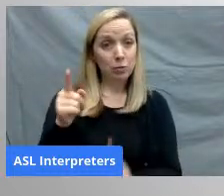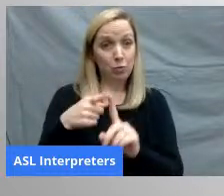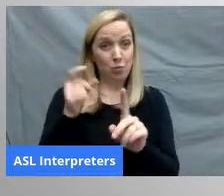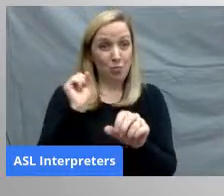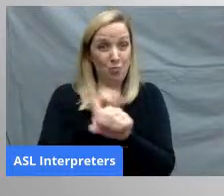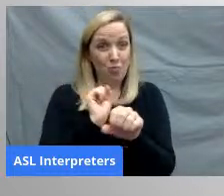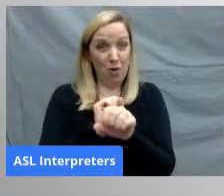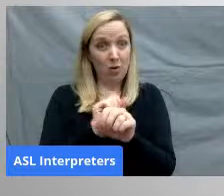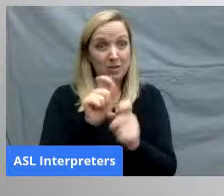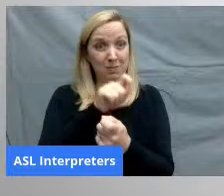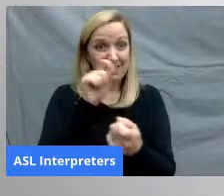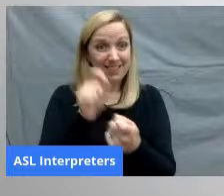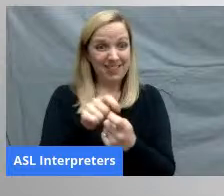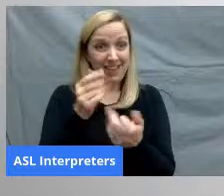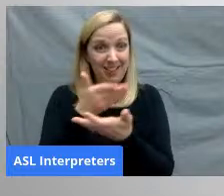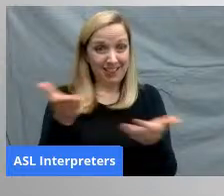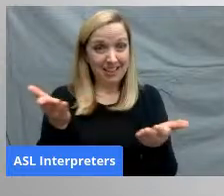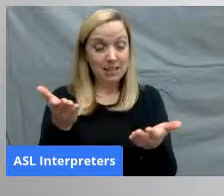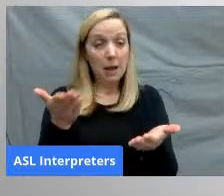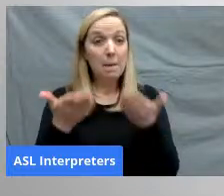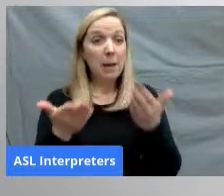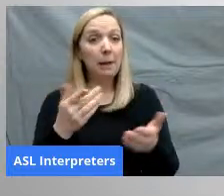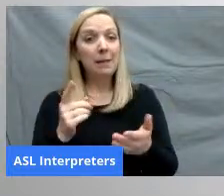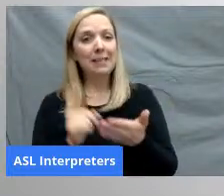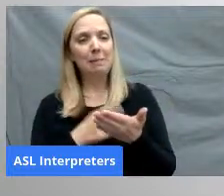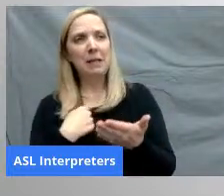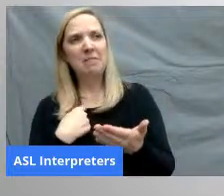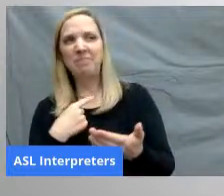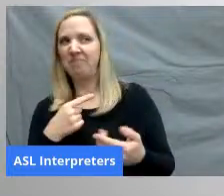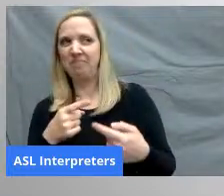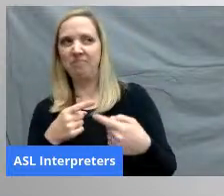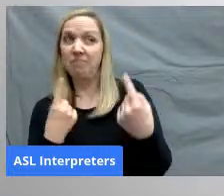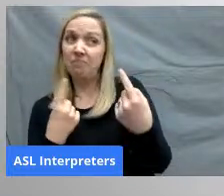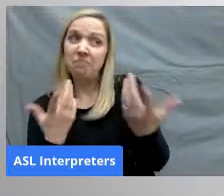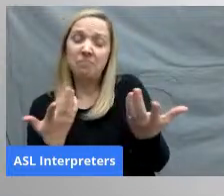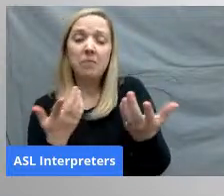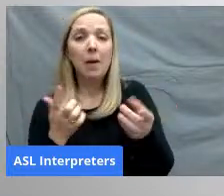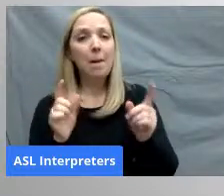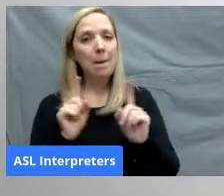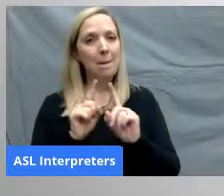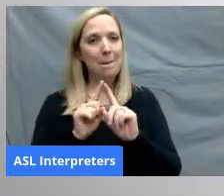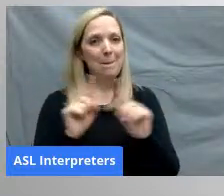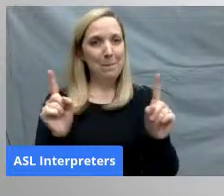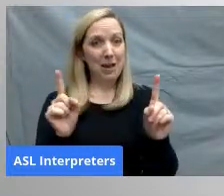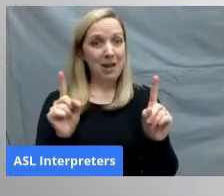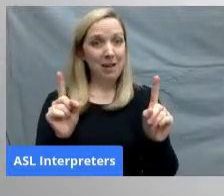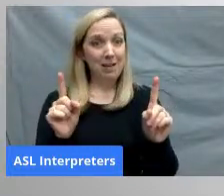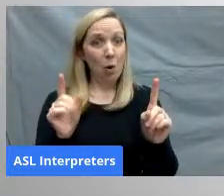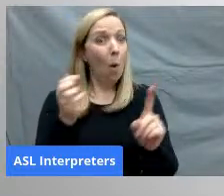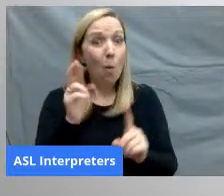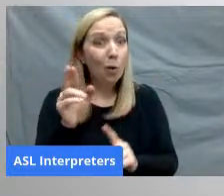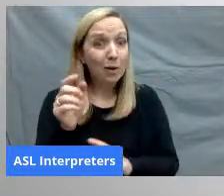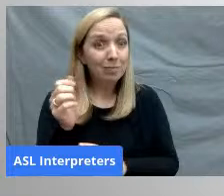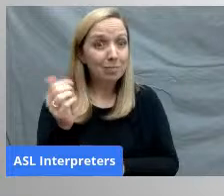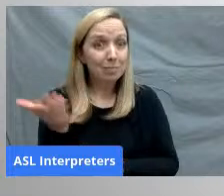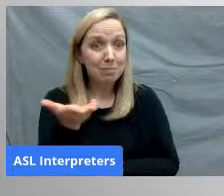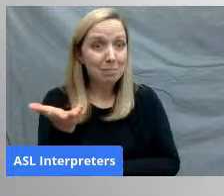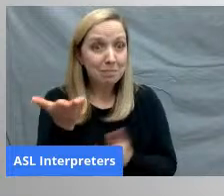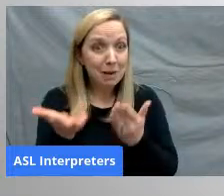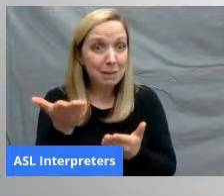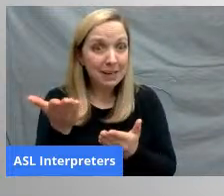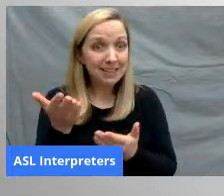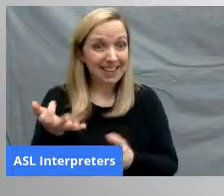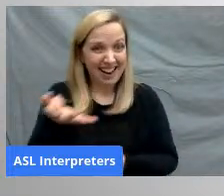every, you know, aspect of plan, 9 of us may not all agree, 10 of us may not all